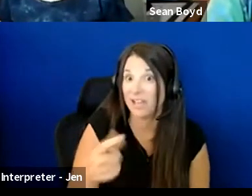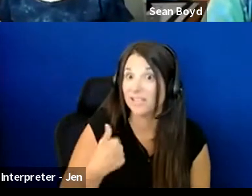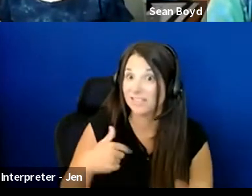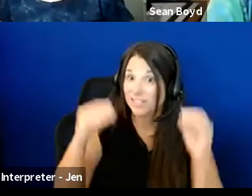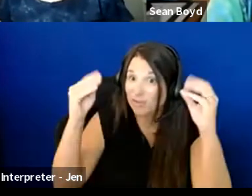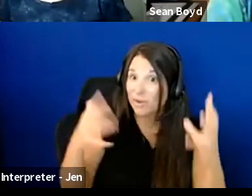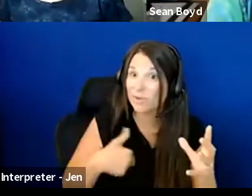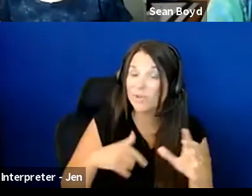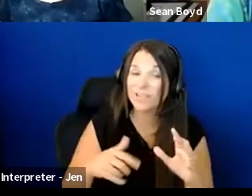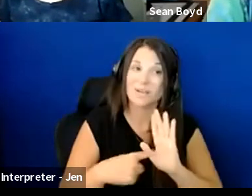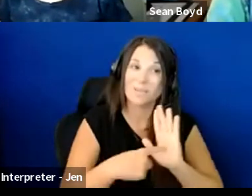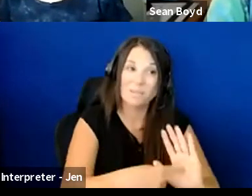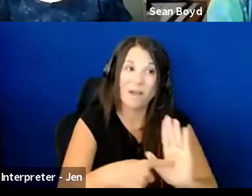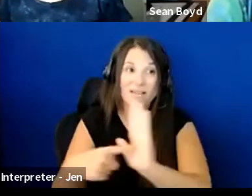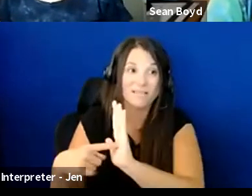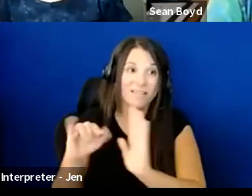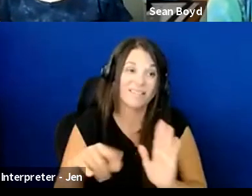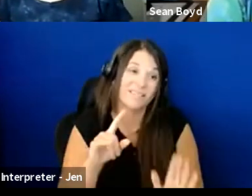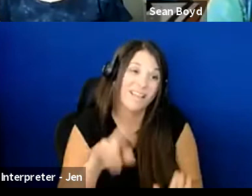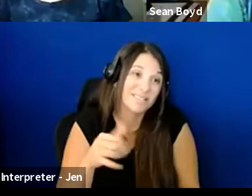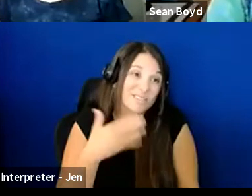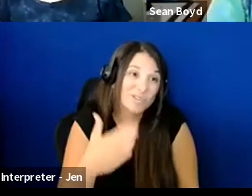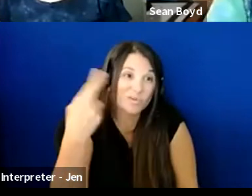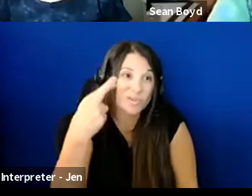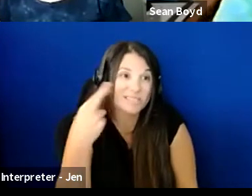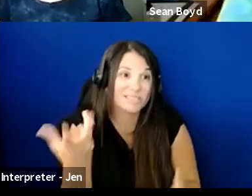that. And that's another good reason, I think, to participate.